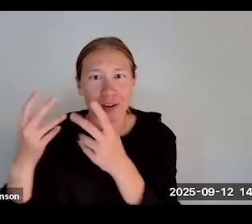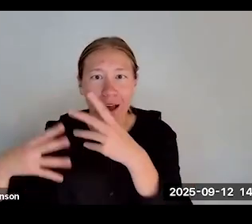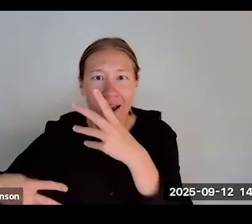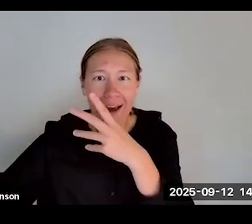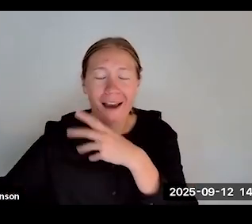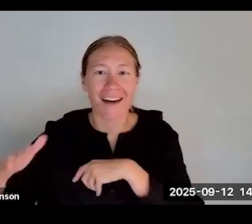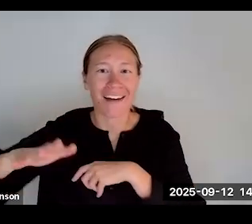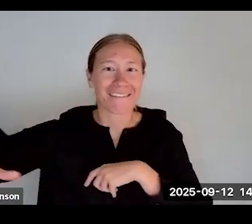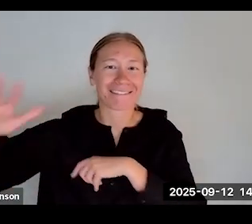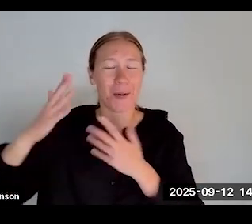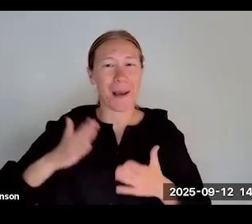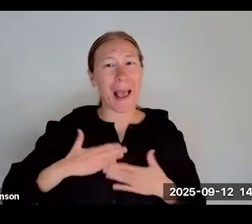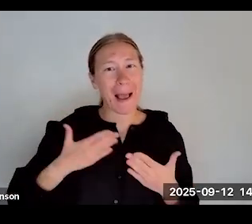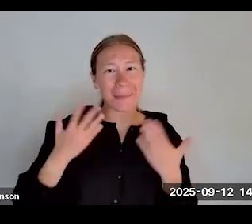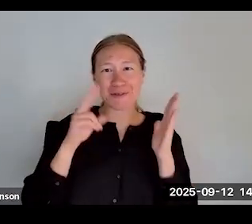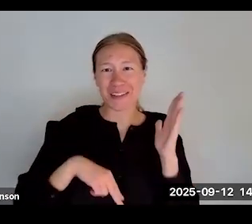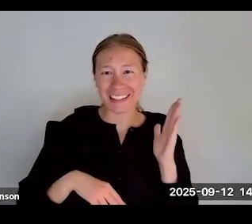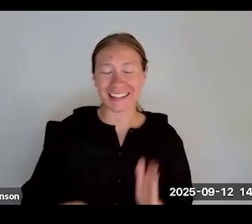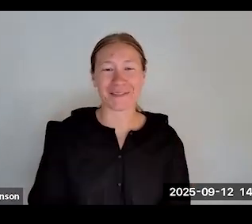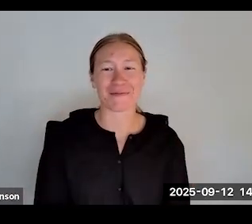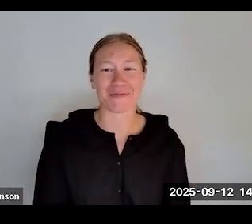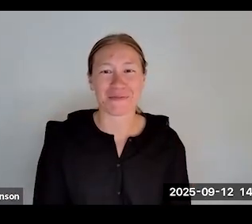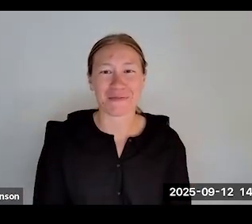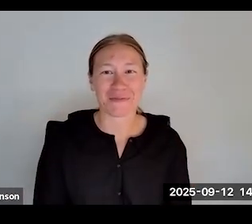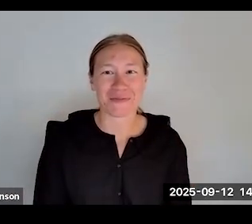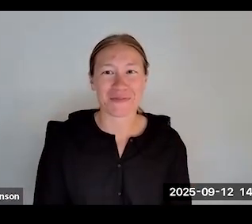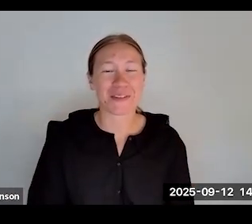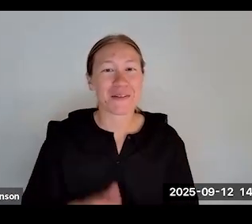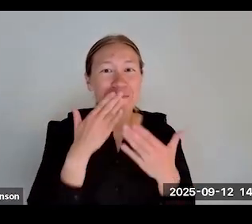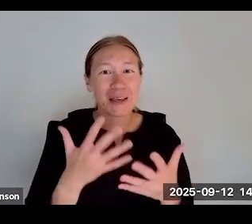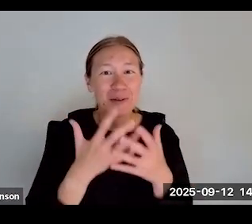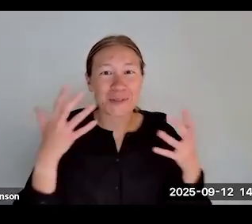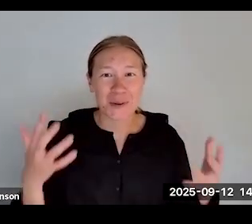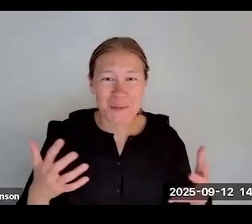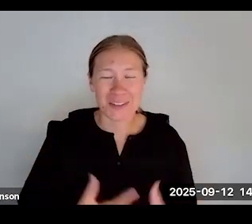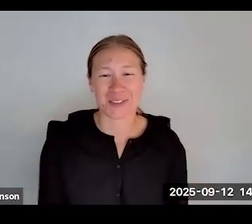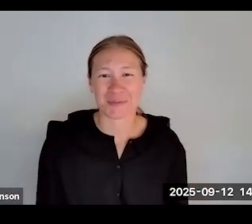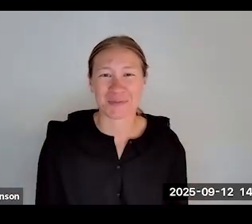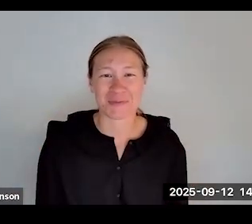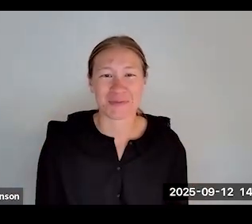happy reading. And with that, thank you so much.